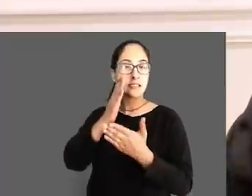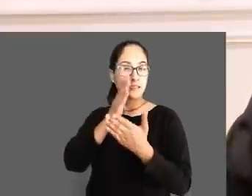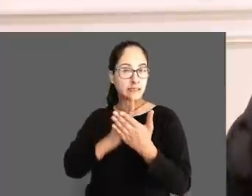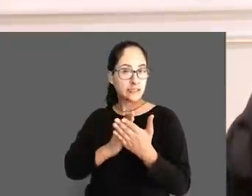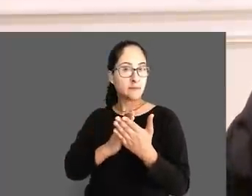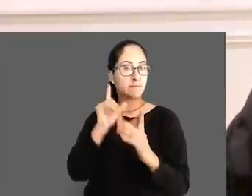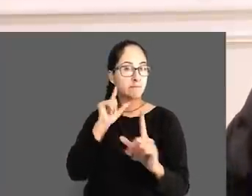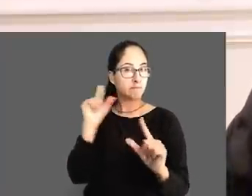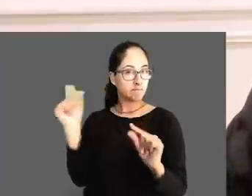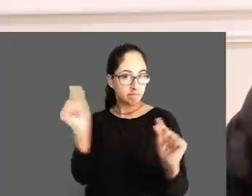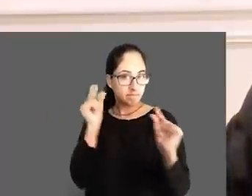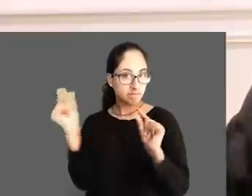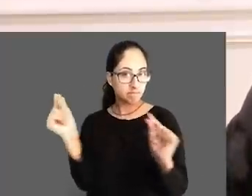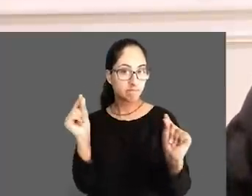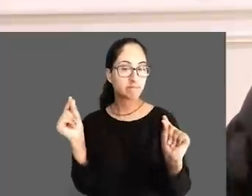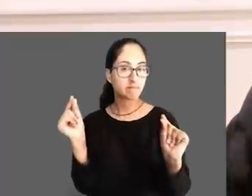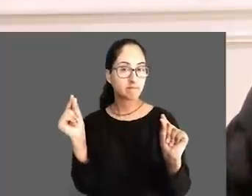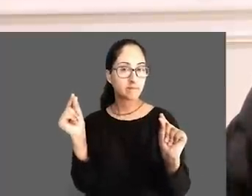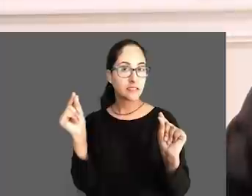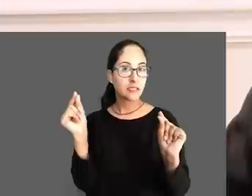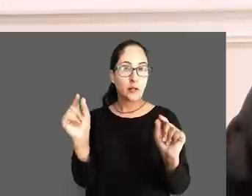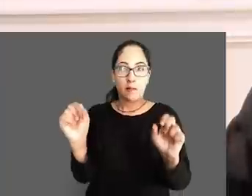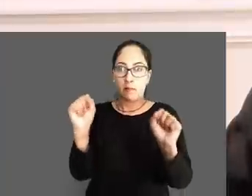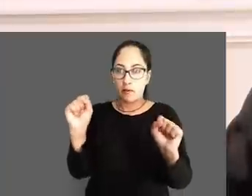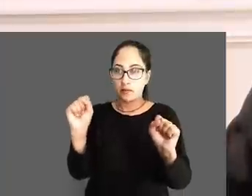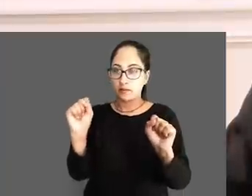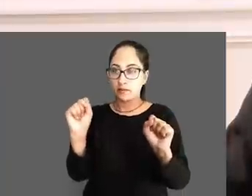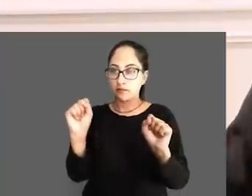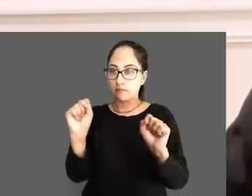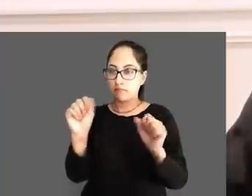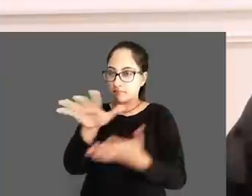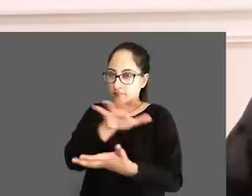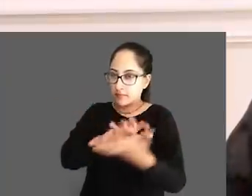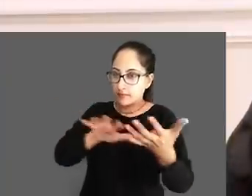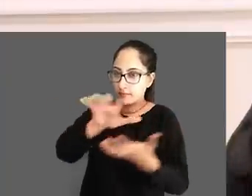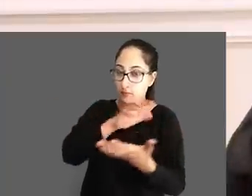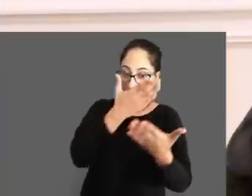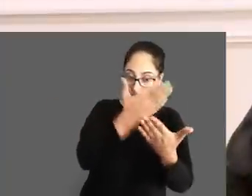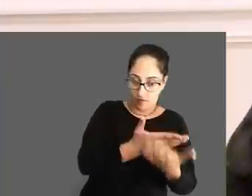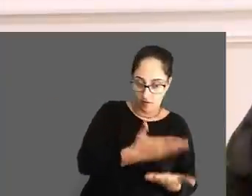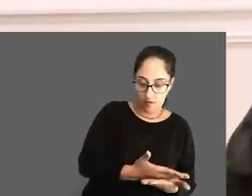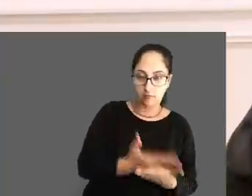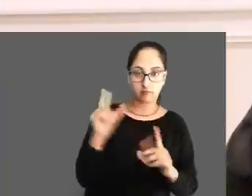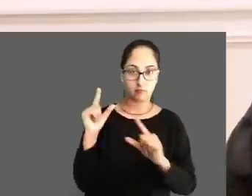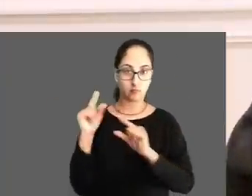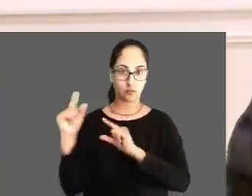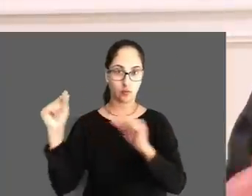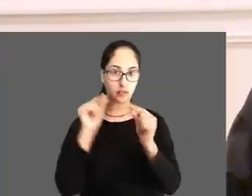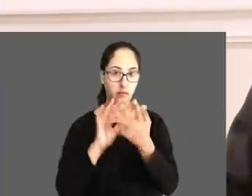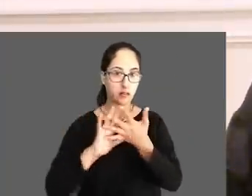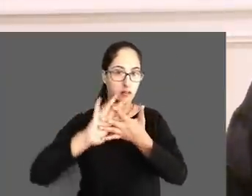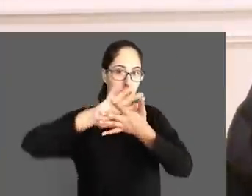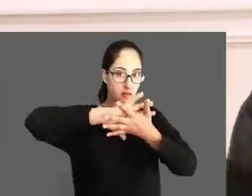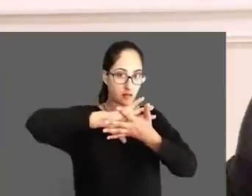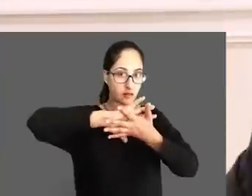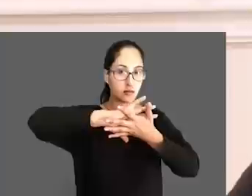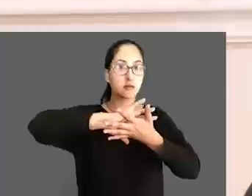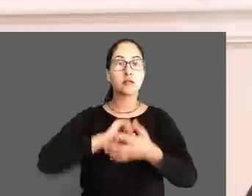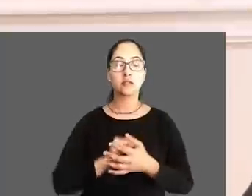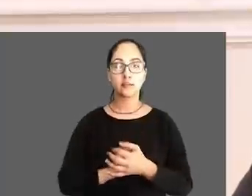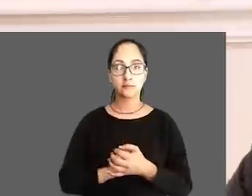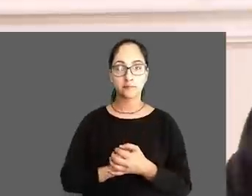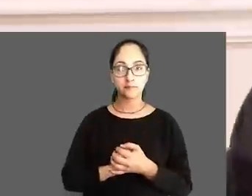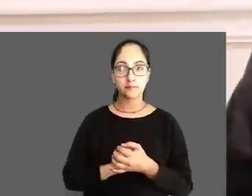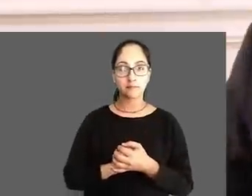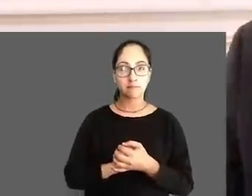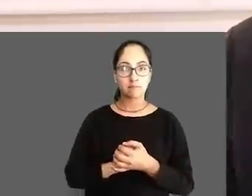But recent academic research has shown that this actual term assassins being